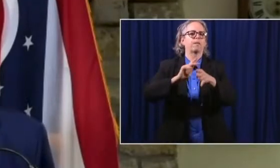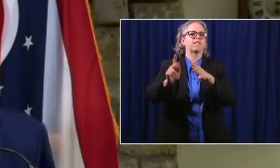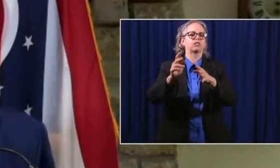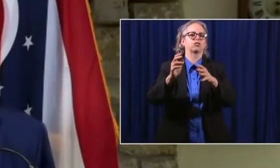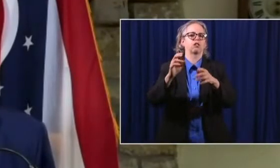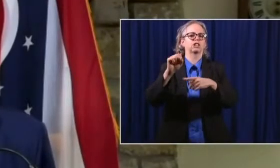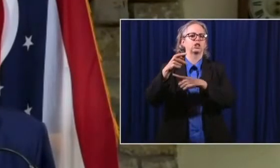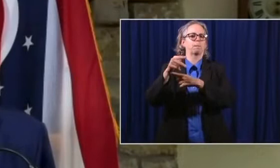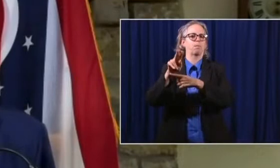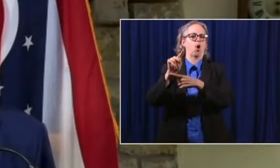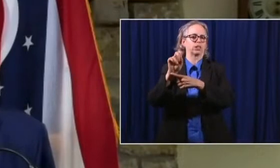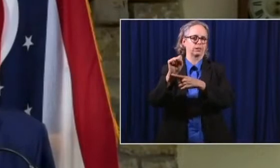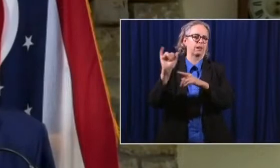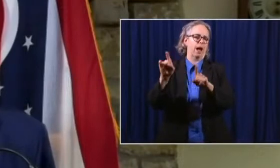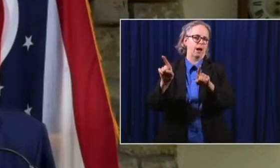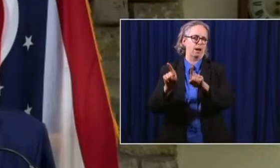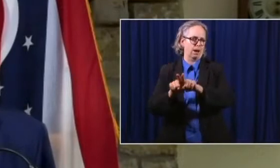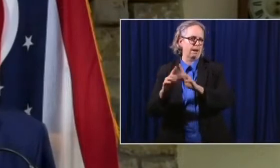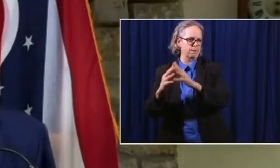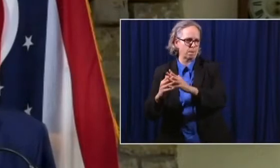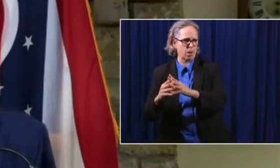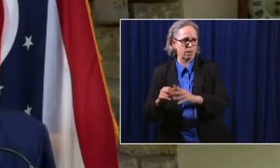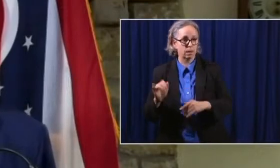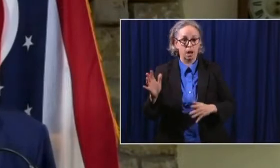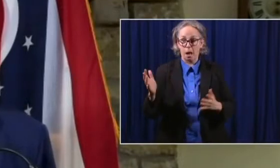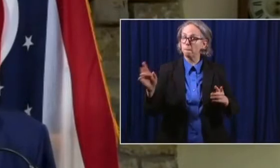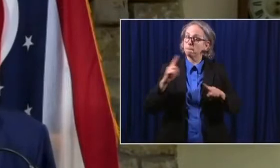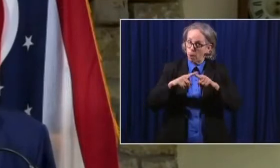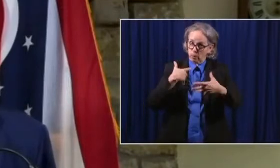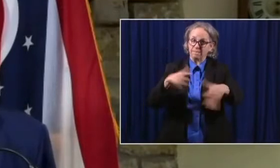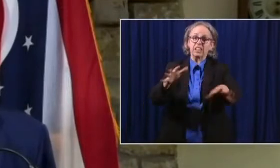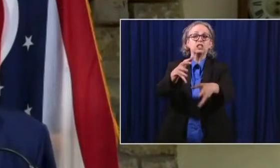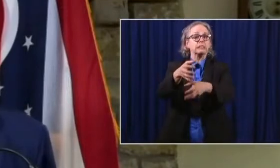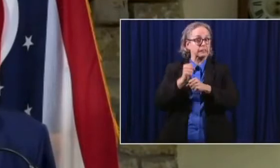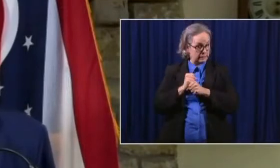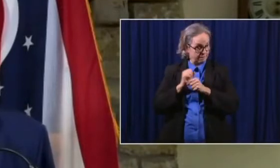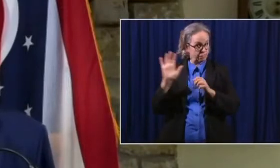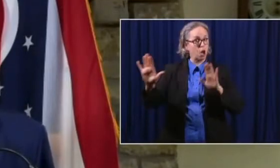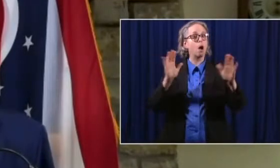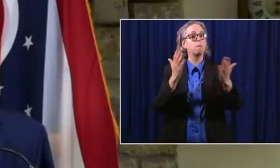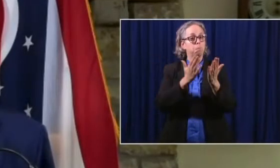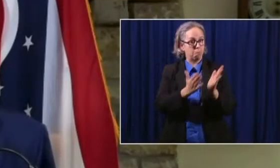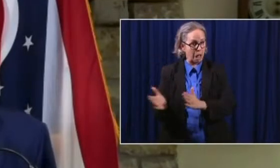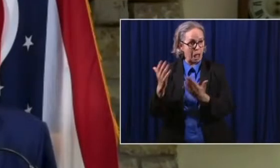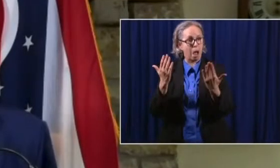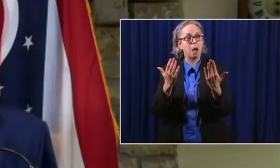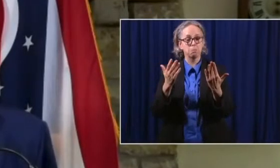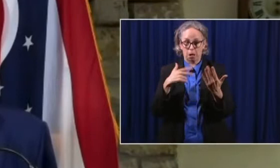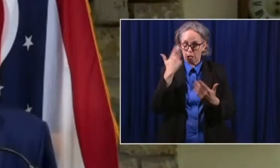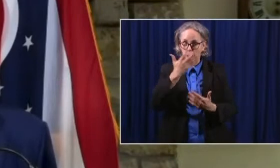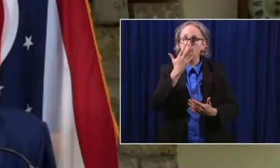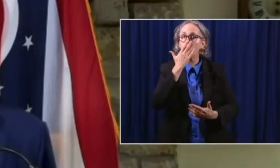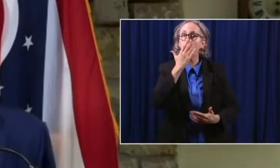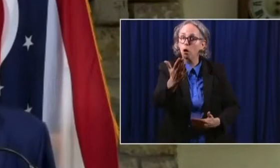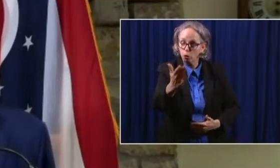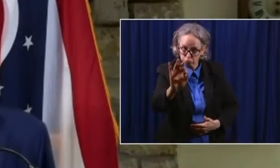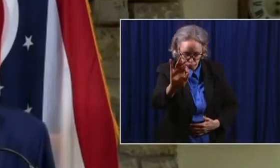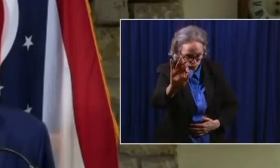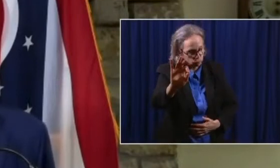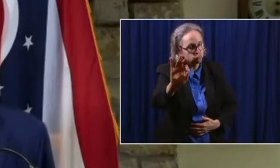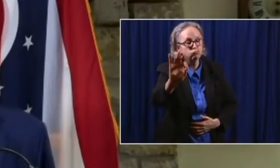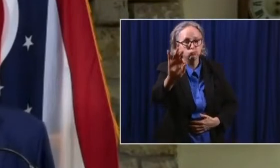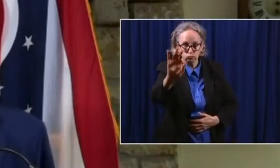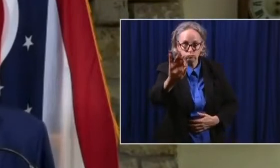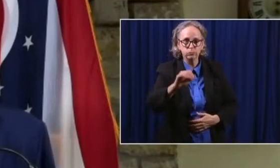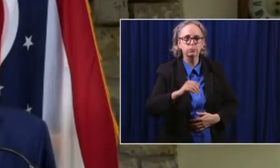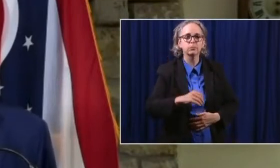But it's a good plan. The Bengals have a good plan. The Browns have a good plan. You know, one